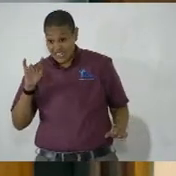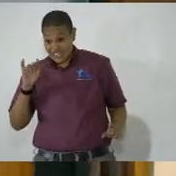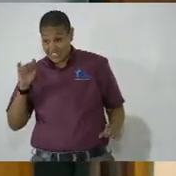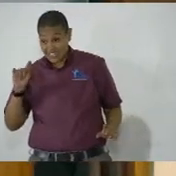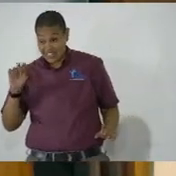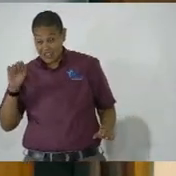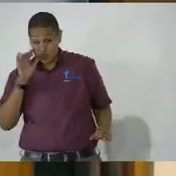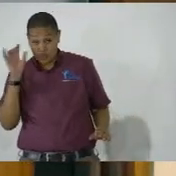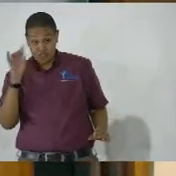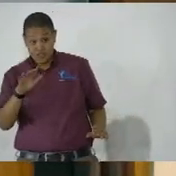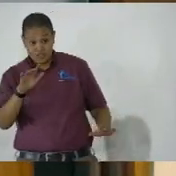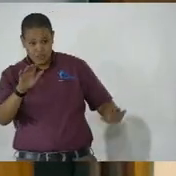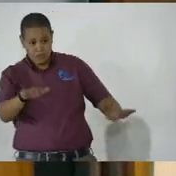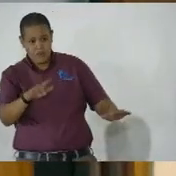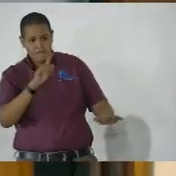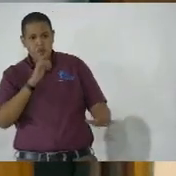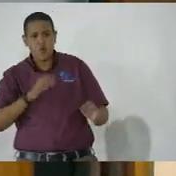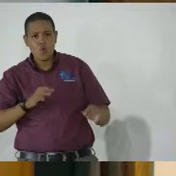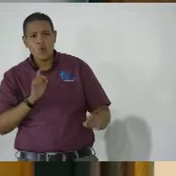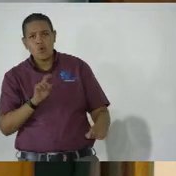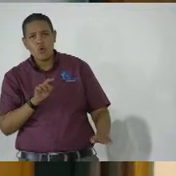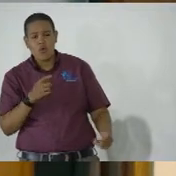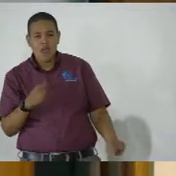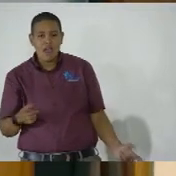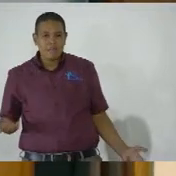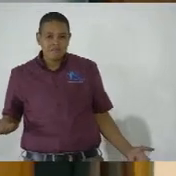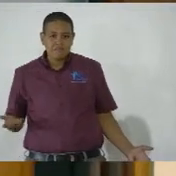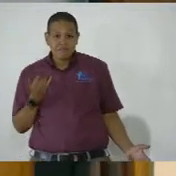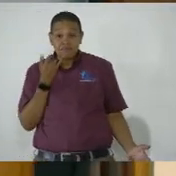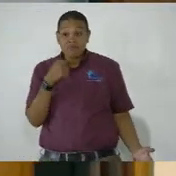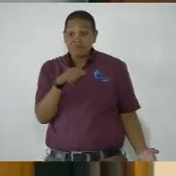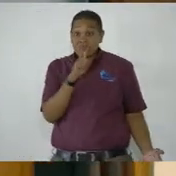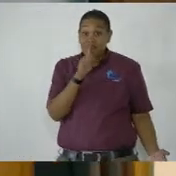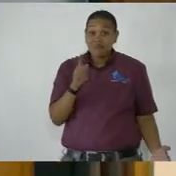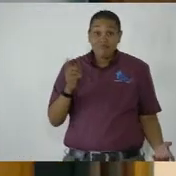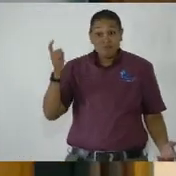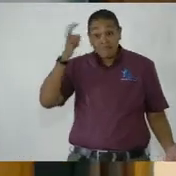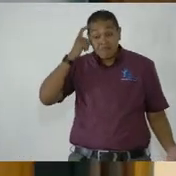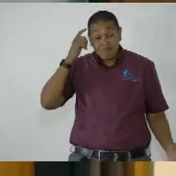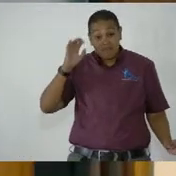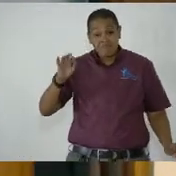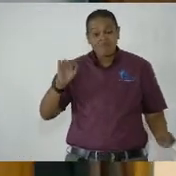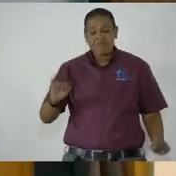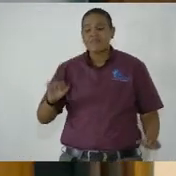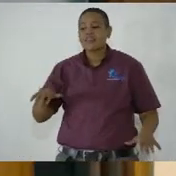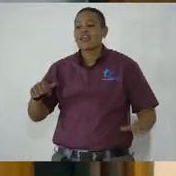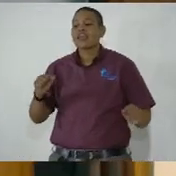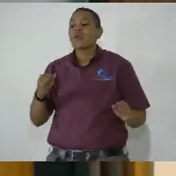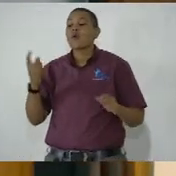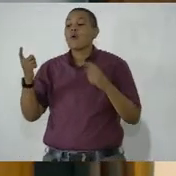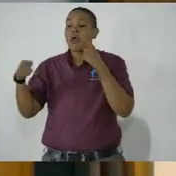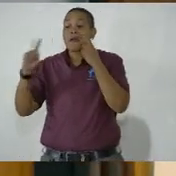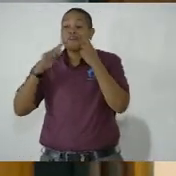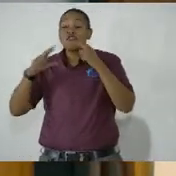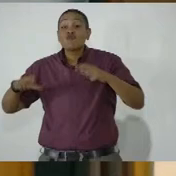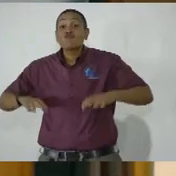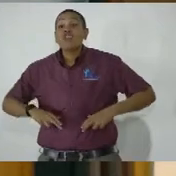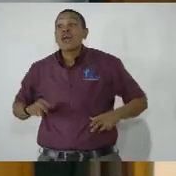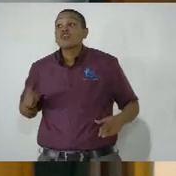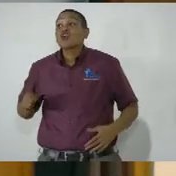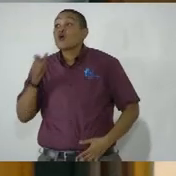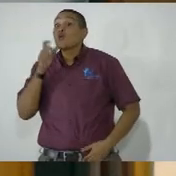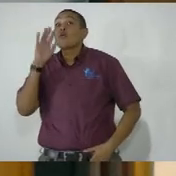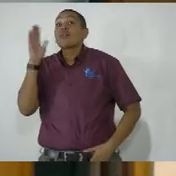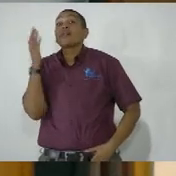put down for trial, if they're so minded, can get one of the retired judges who will be on